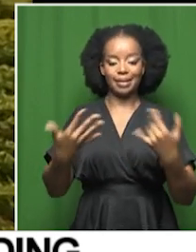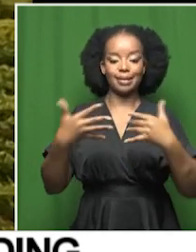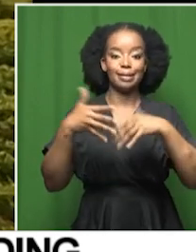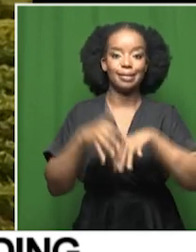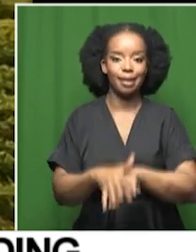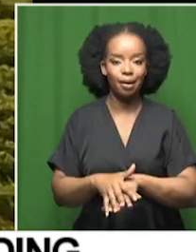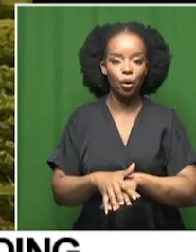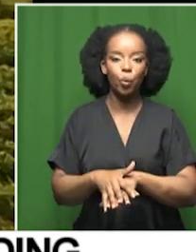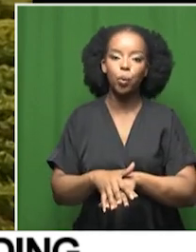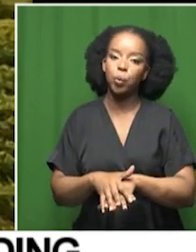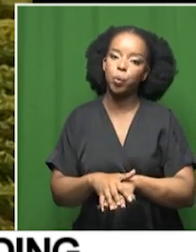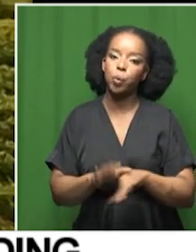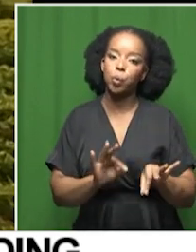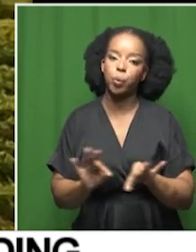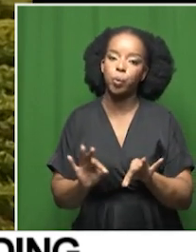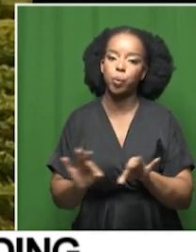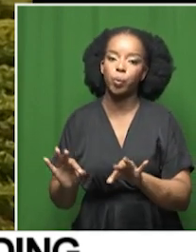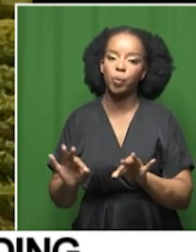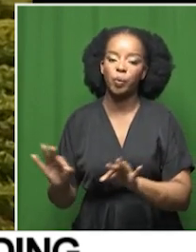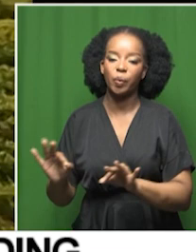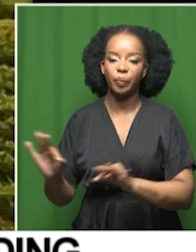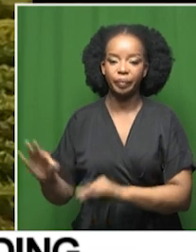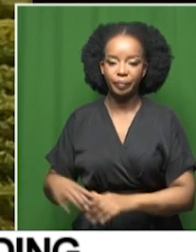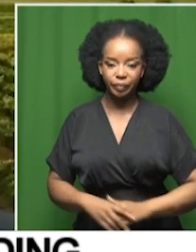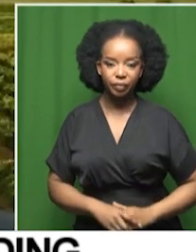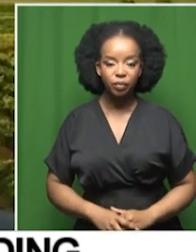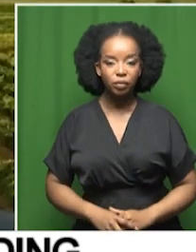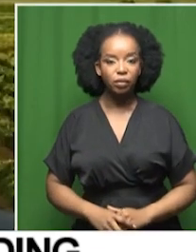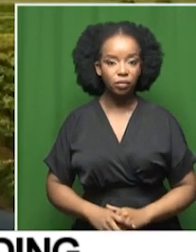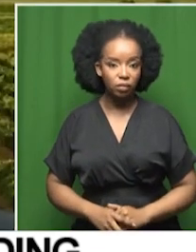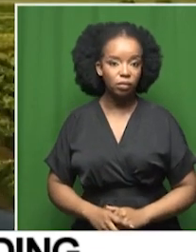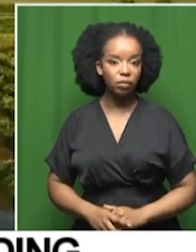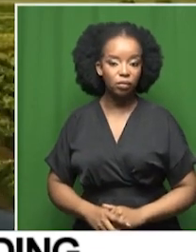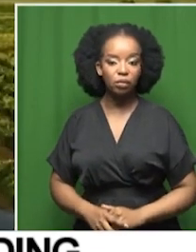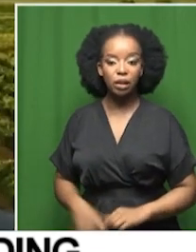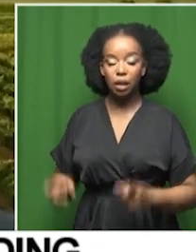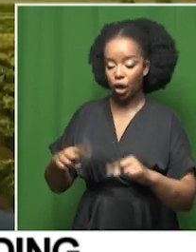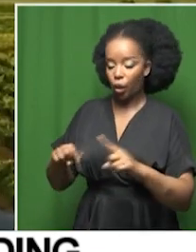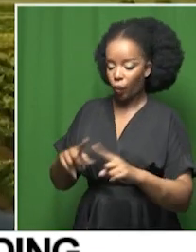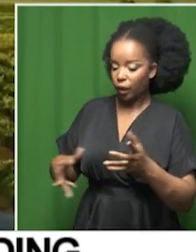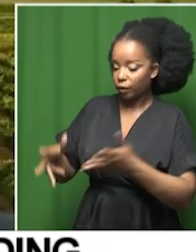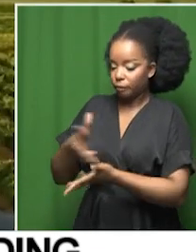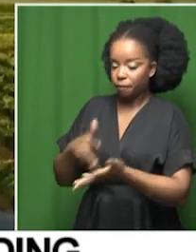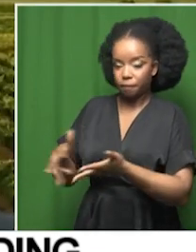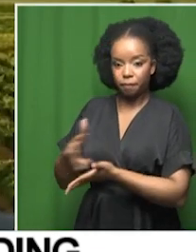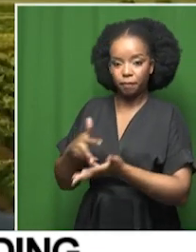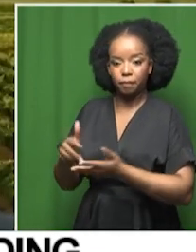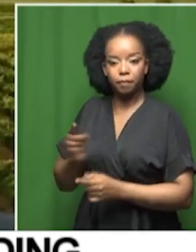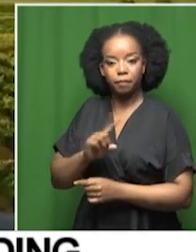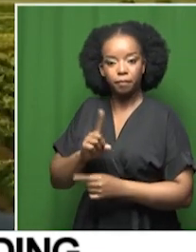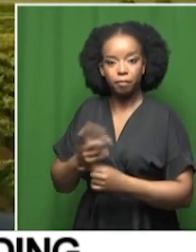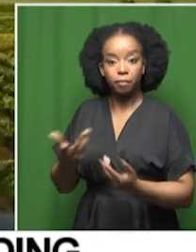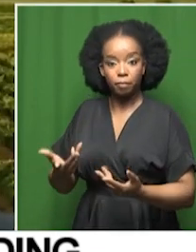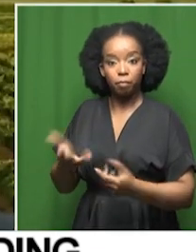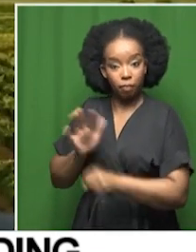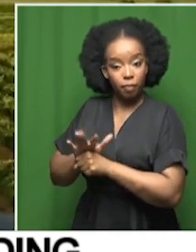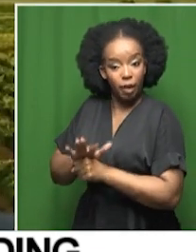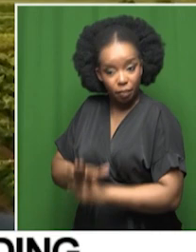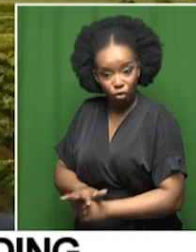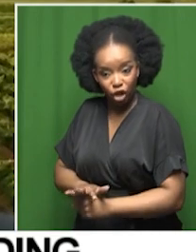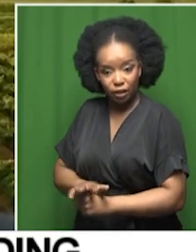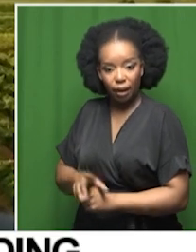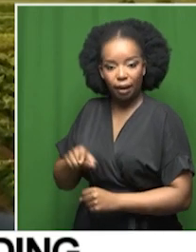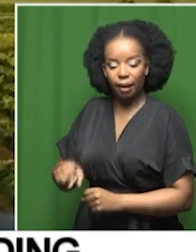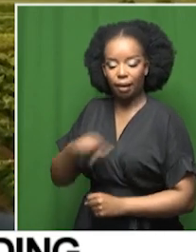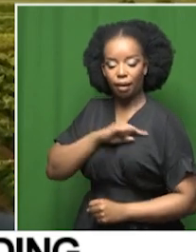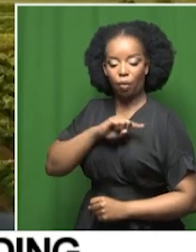longer than perhaps we would have liked. And you know, we talk about the pressures that this will have on